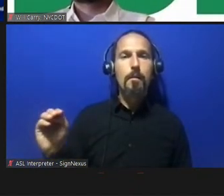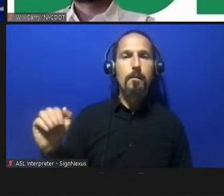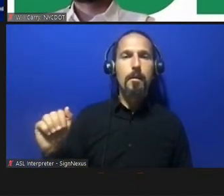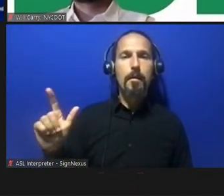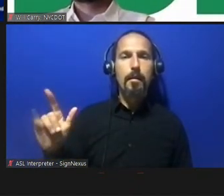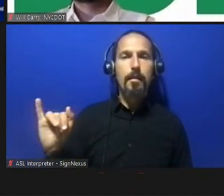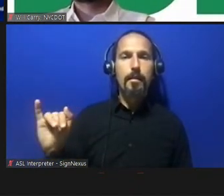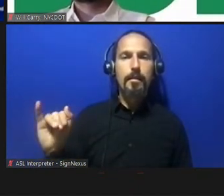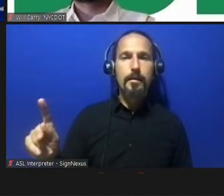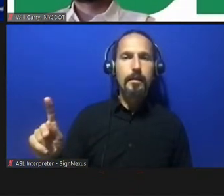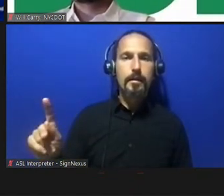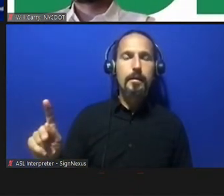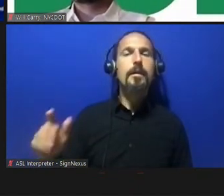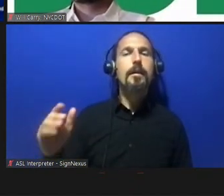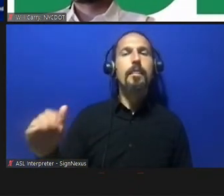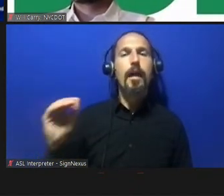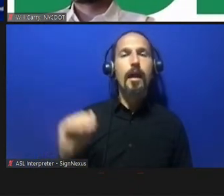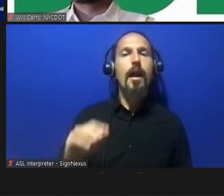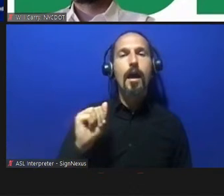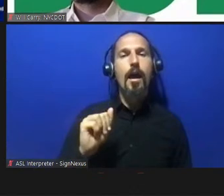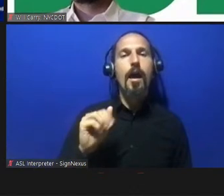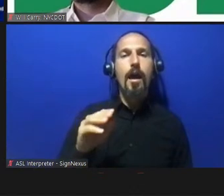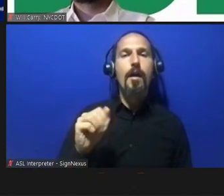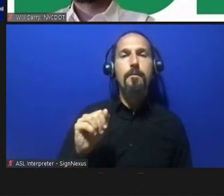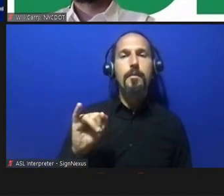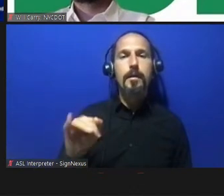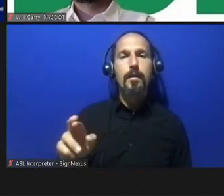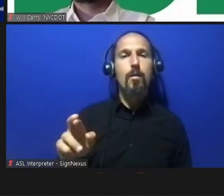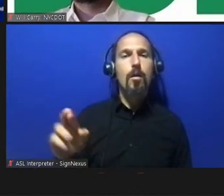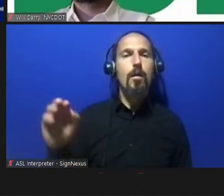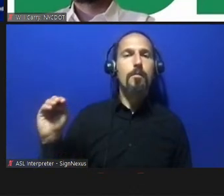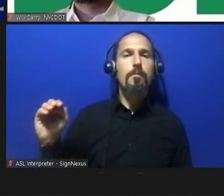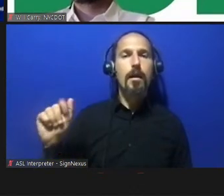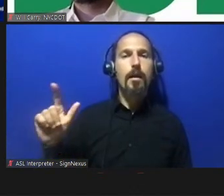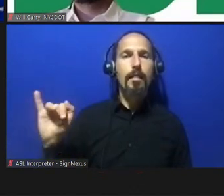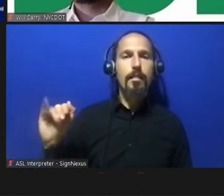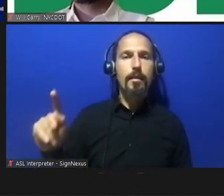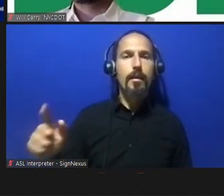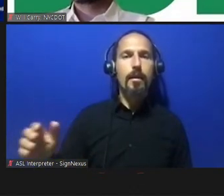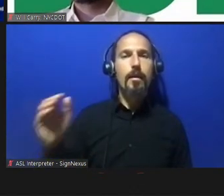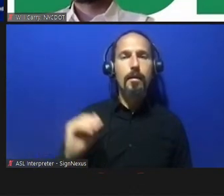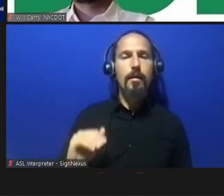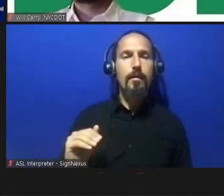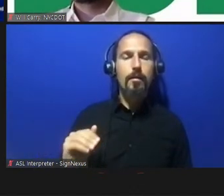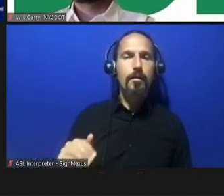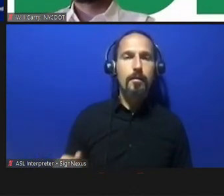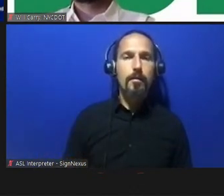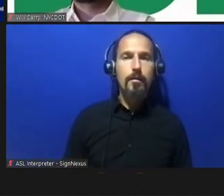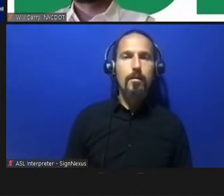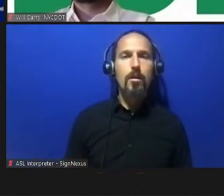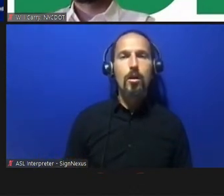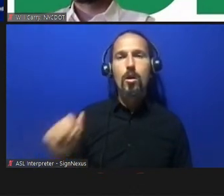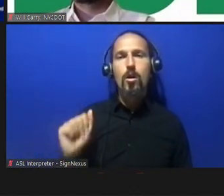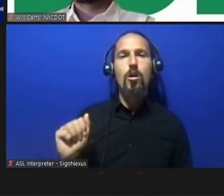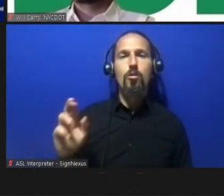the next speaker is anwar malik followed by arifa tirmizi